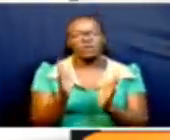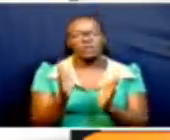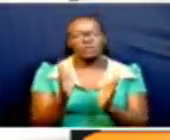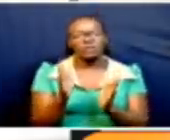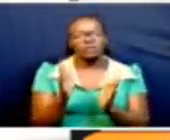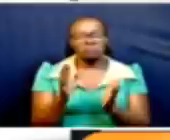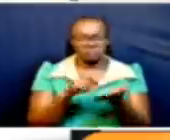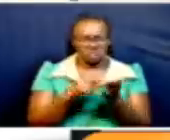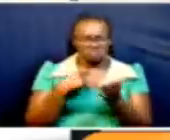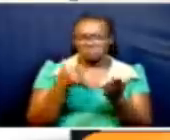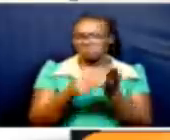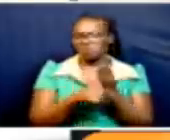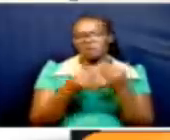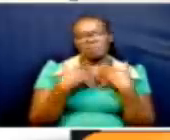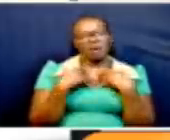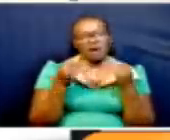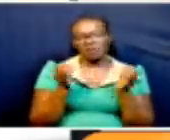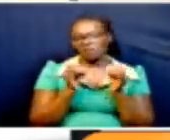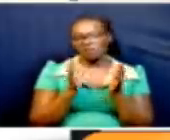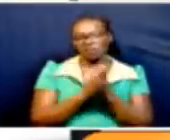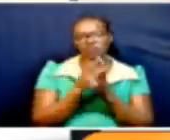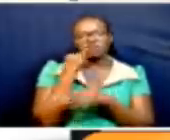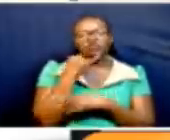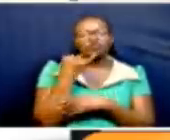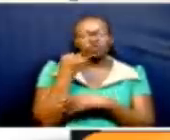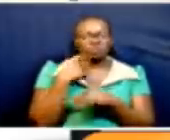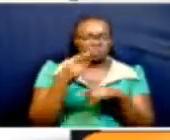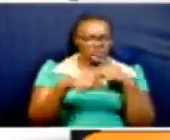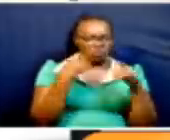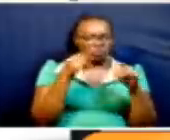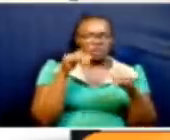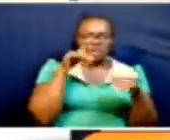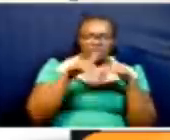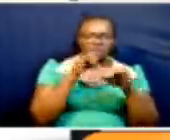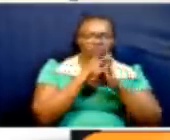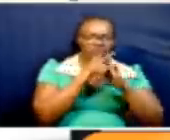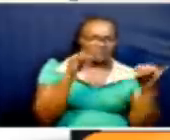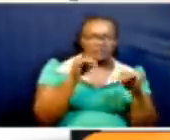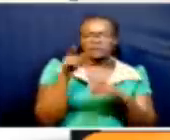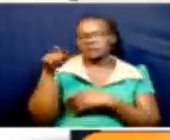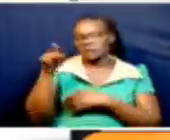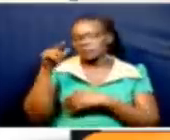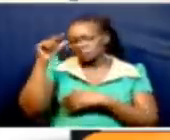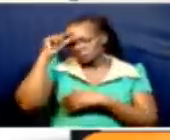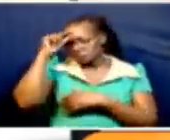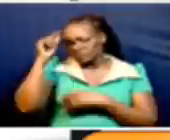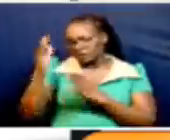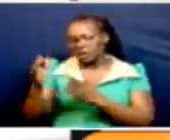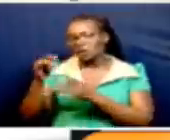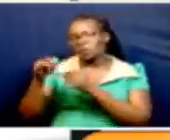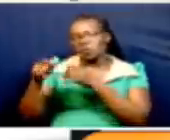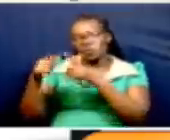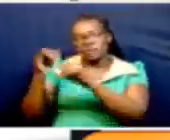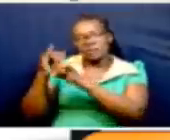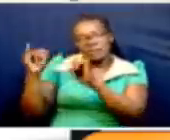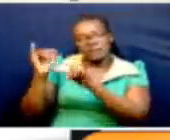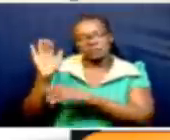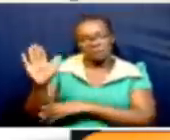I don't have a problem with him. I won the election free and fair. He won his free and fair. And I